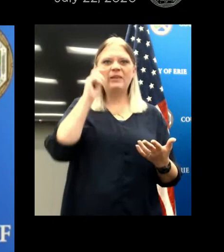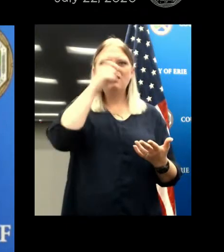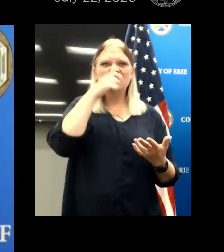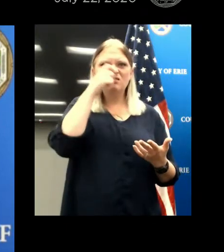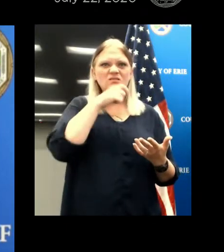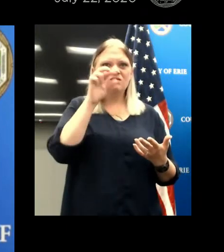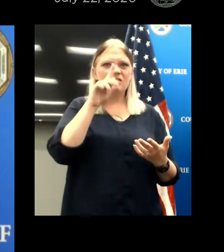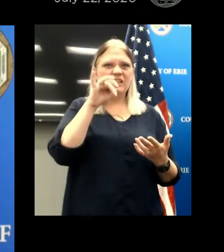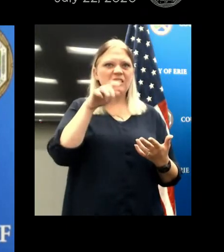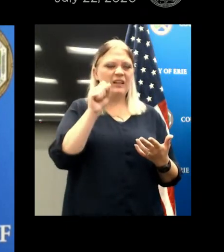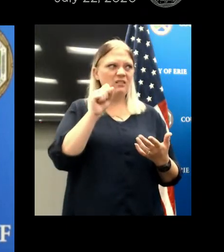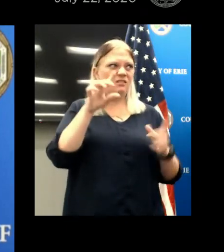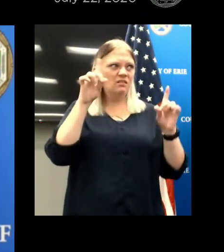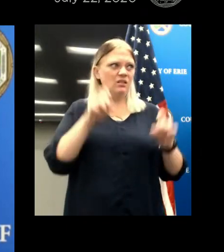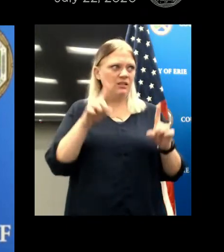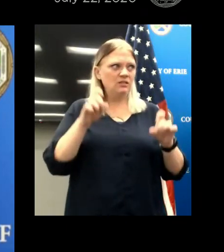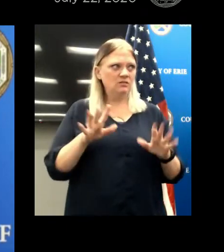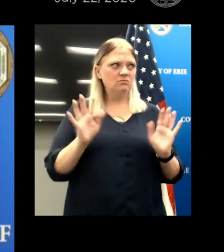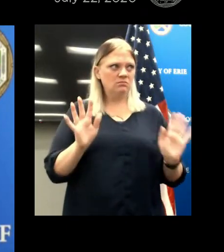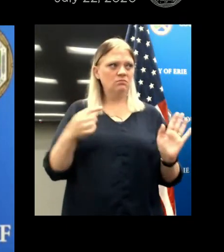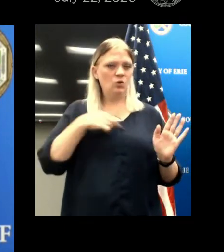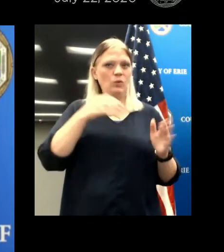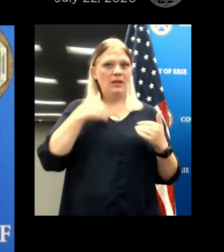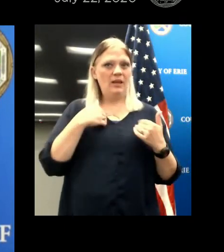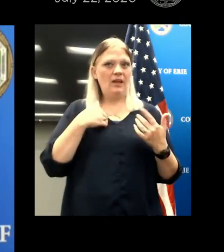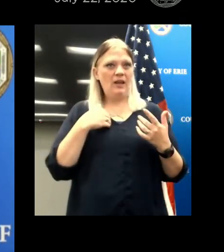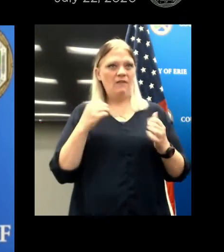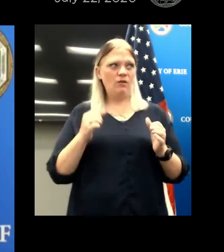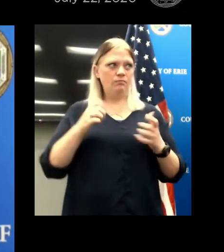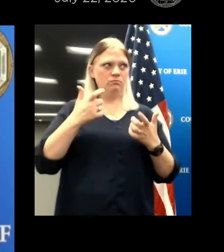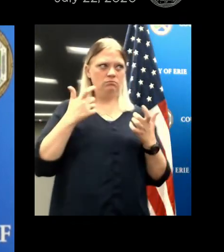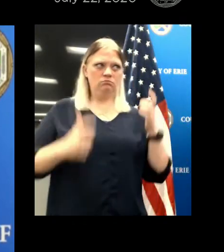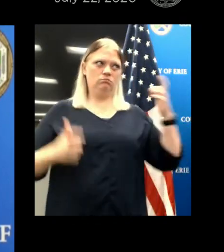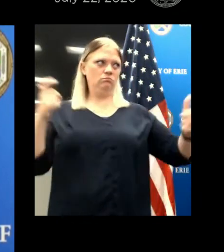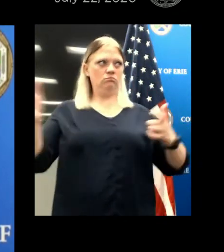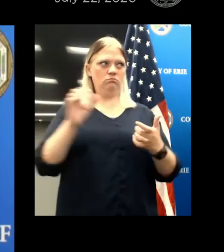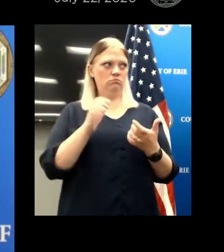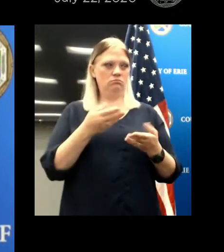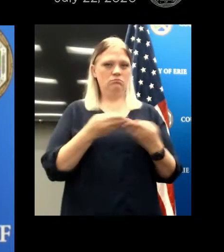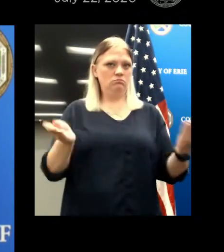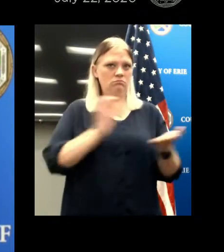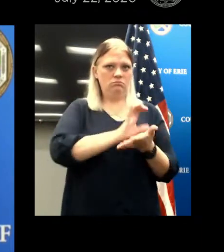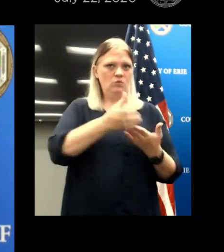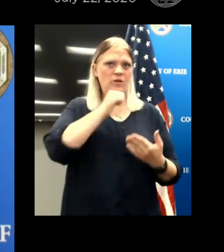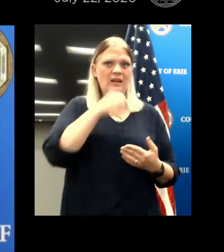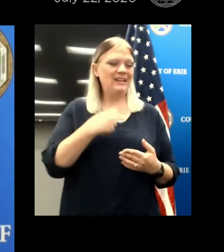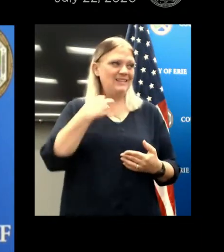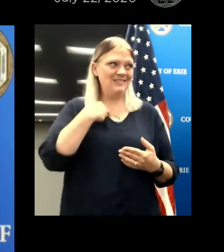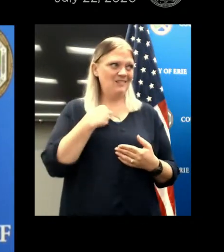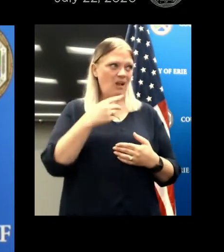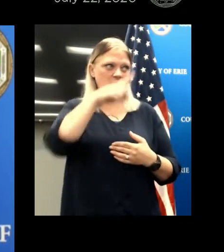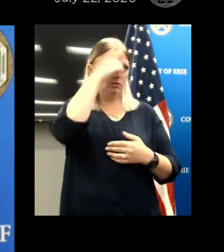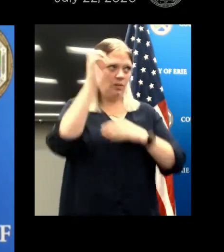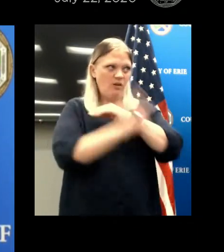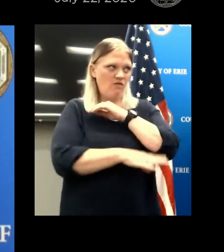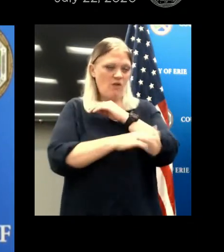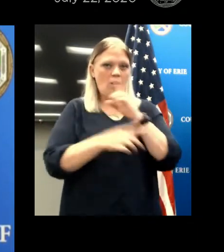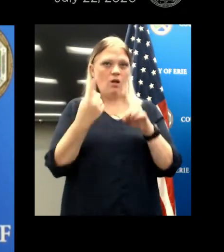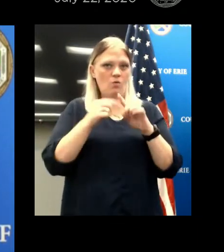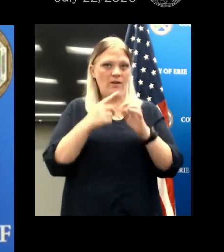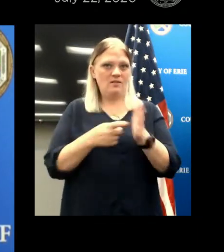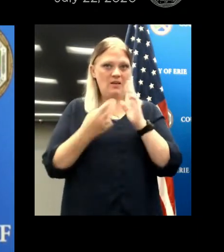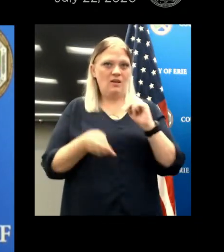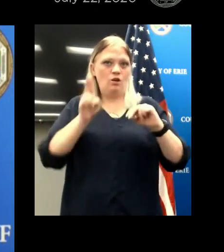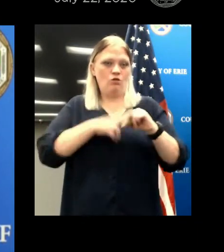he referred to are the swab collection kits. So we have a very robust supply, so we're not going to get stuck in the summer or the fall when demand